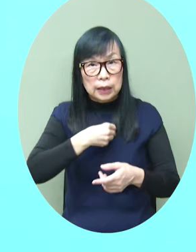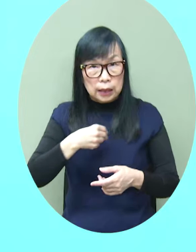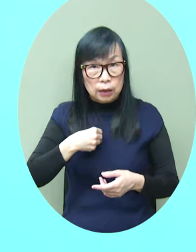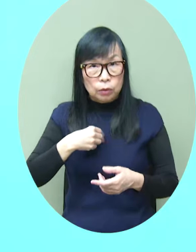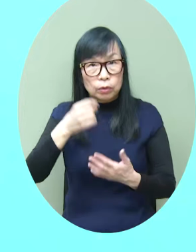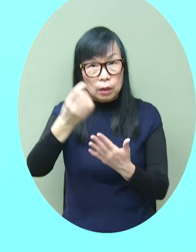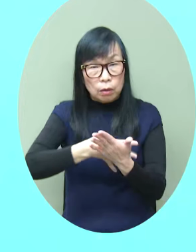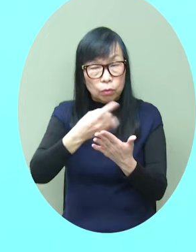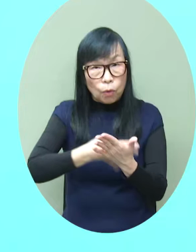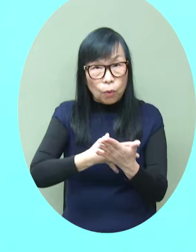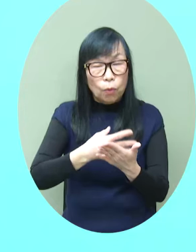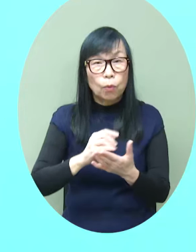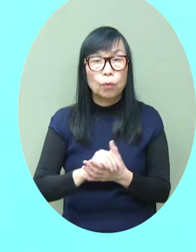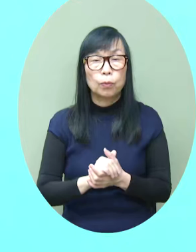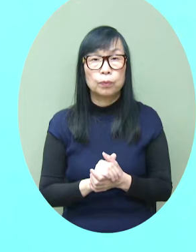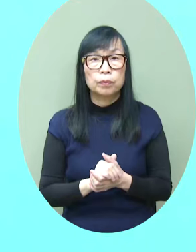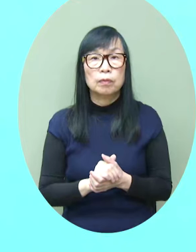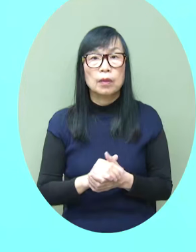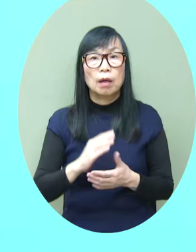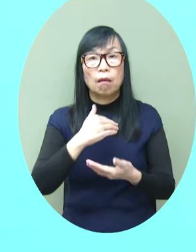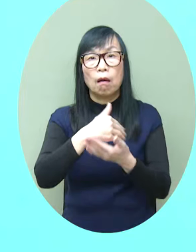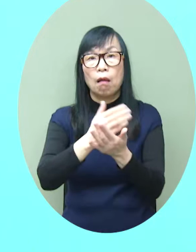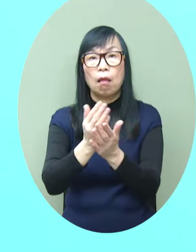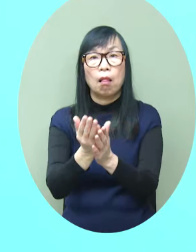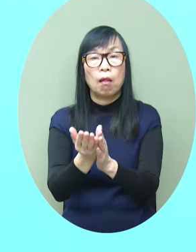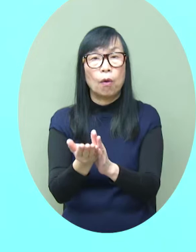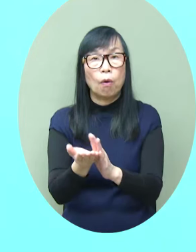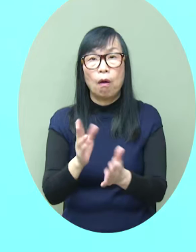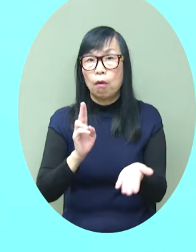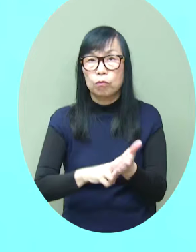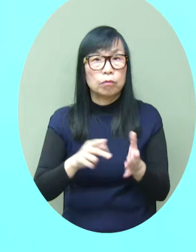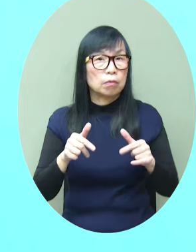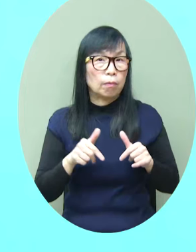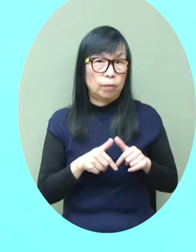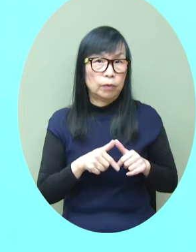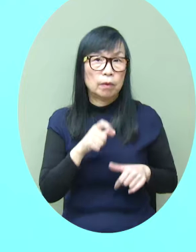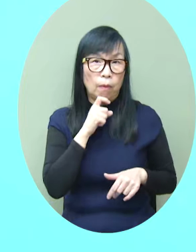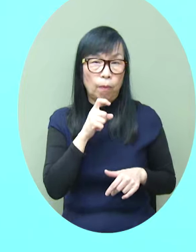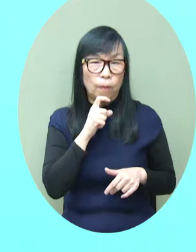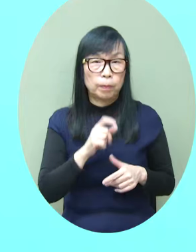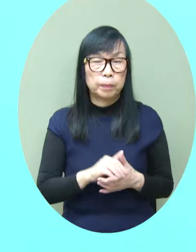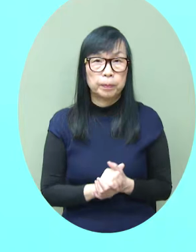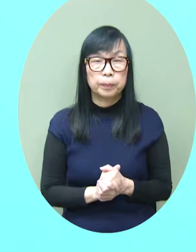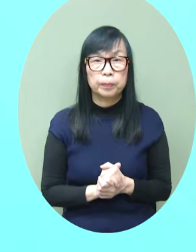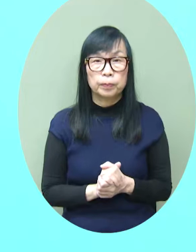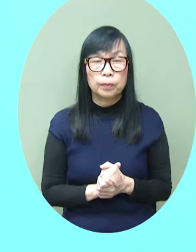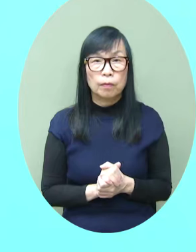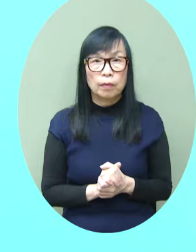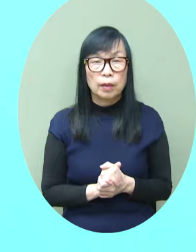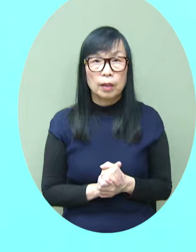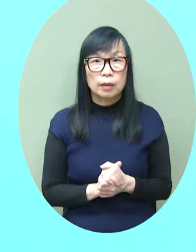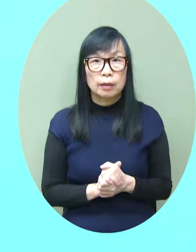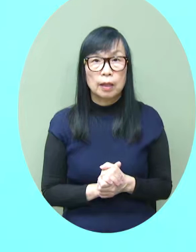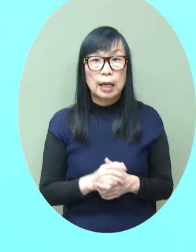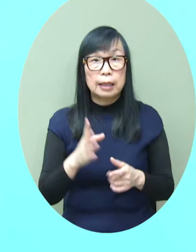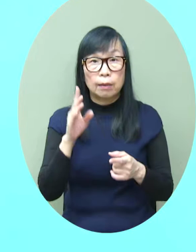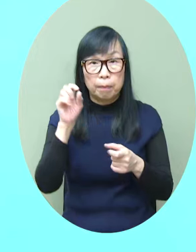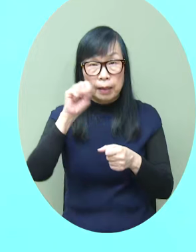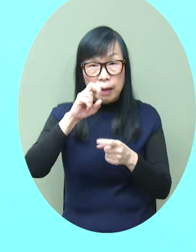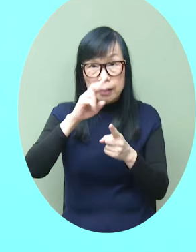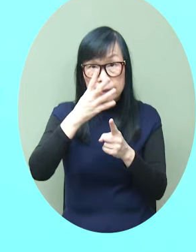the staunch support of the central people's government as reflected in the 14th five-year plan, the Qianhai